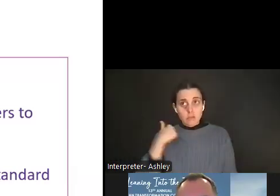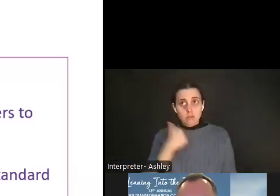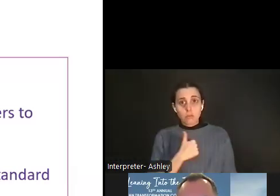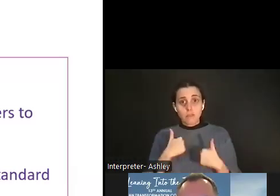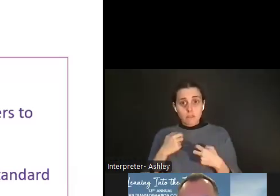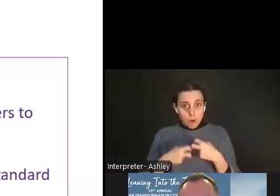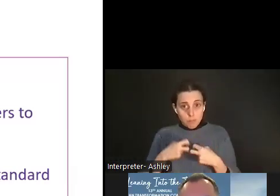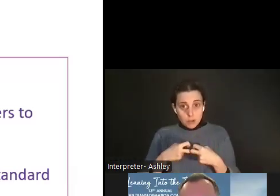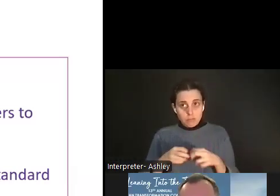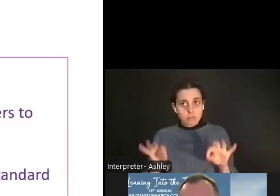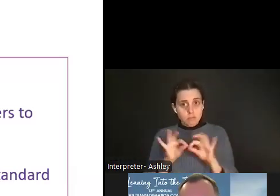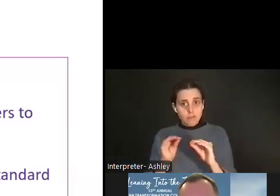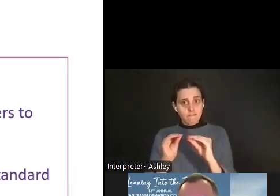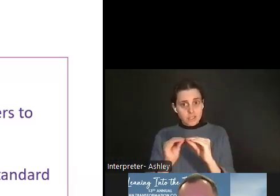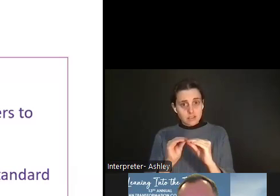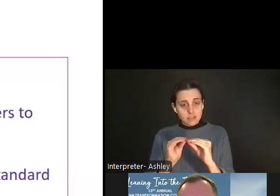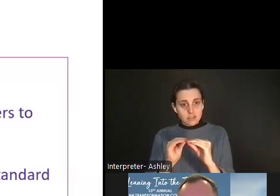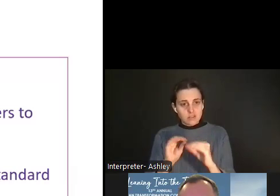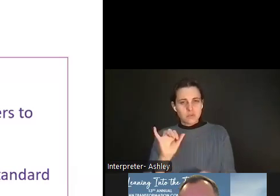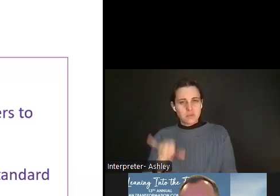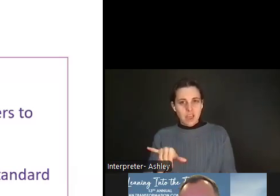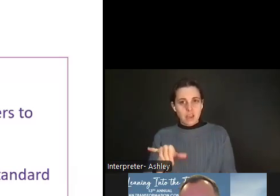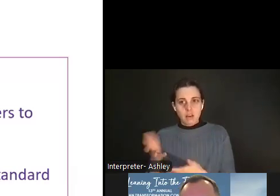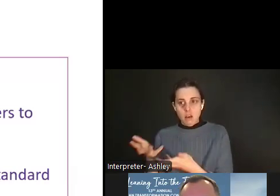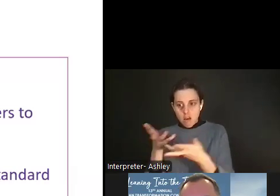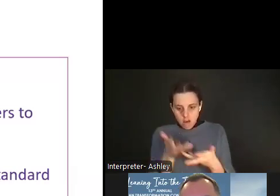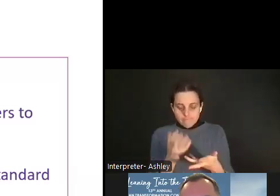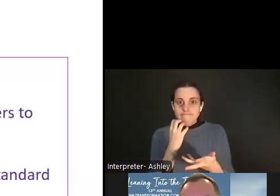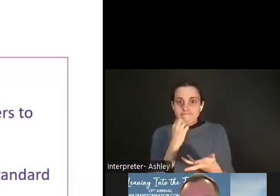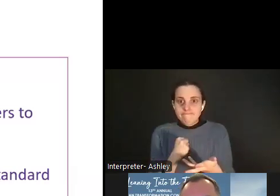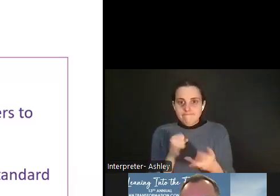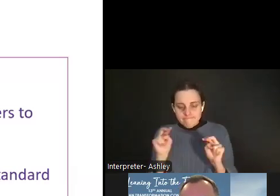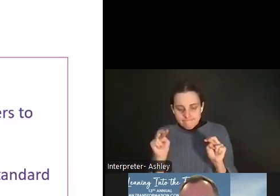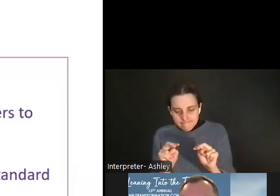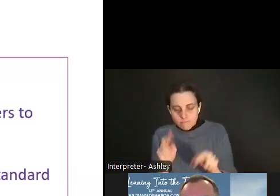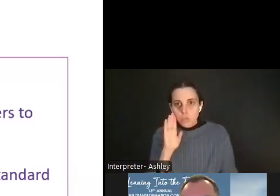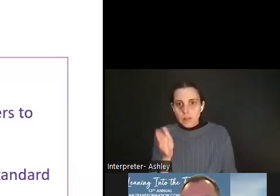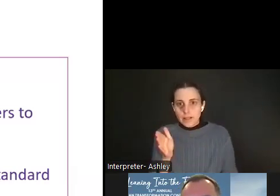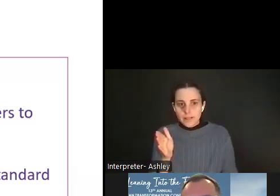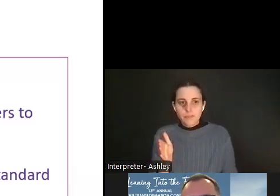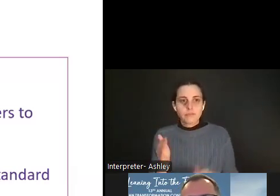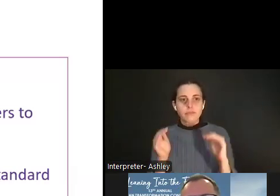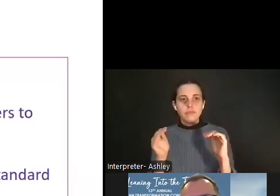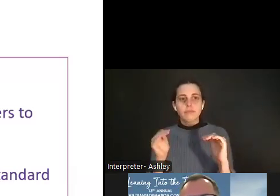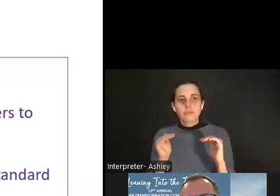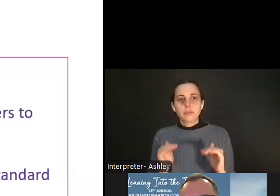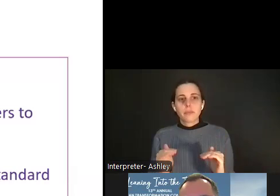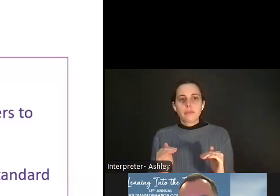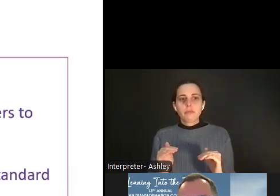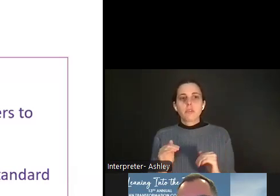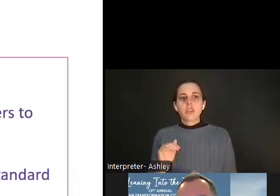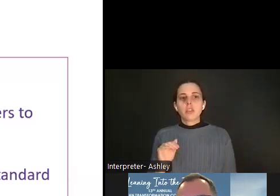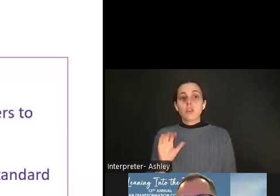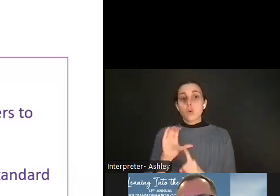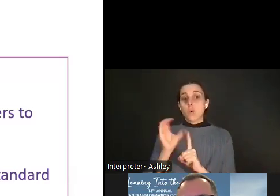it. The second thing we want to create with the recognition is this culture where blame has no